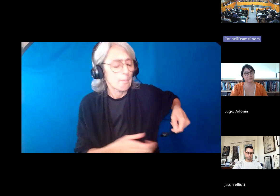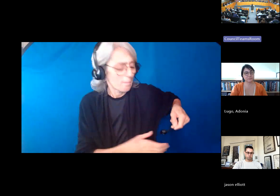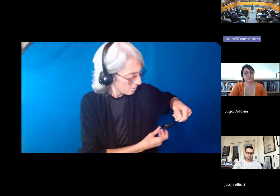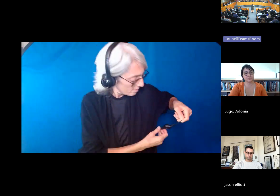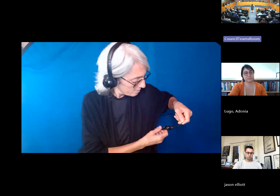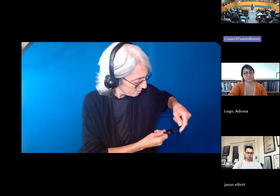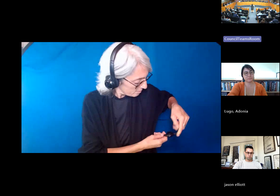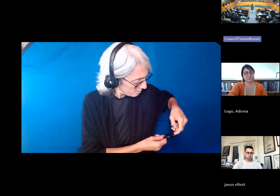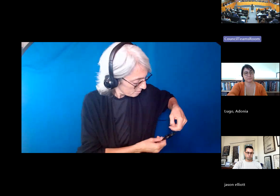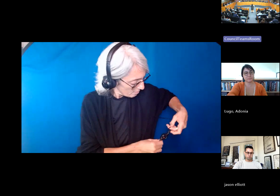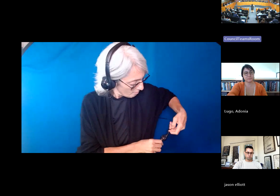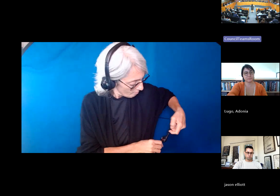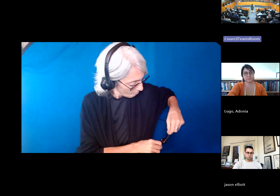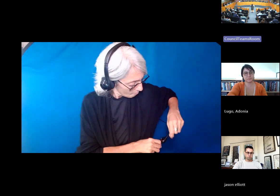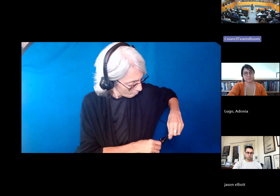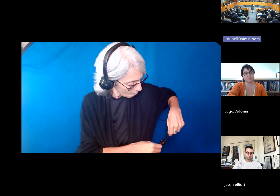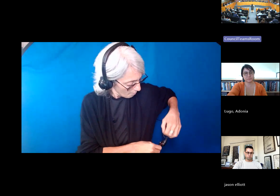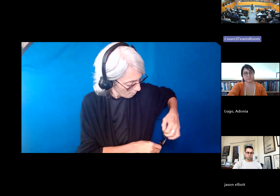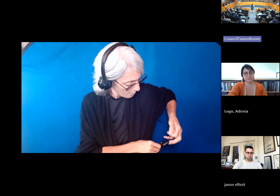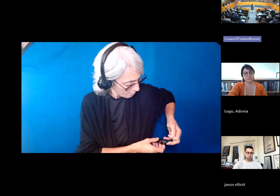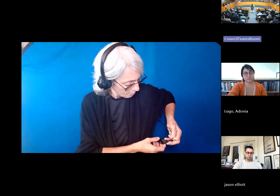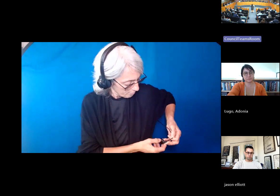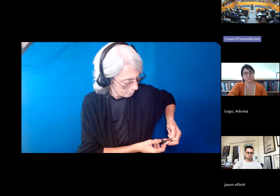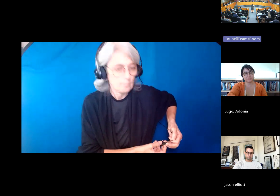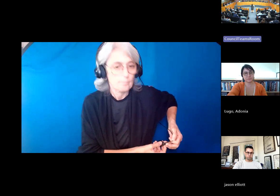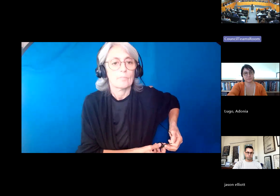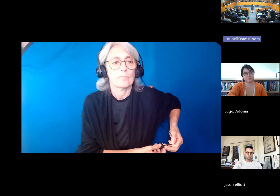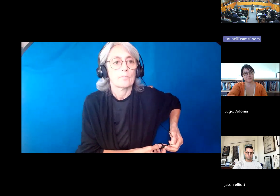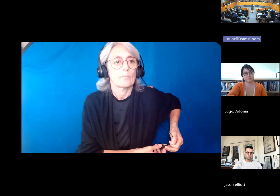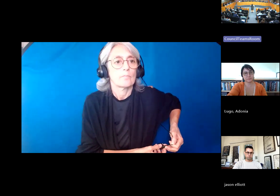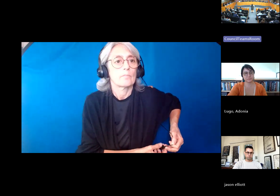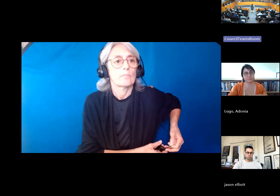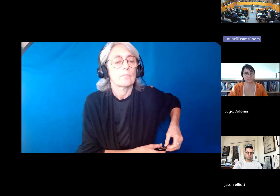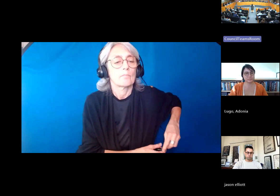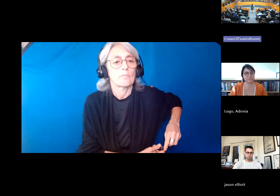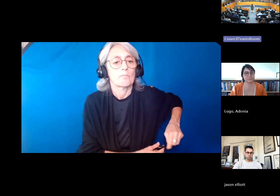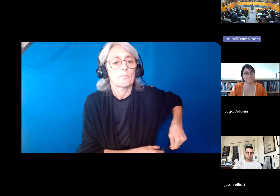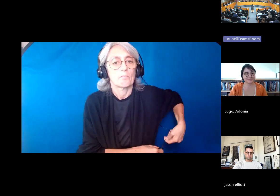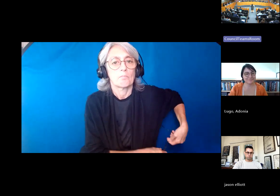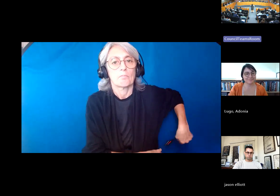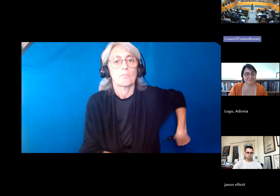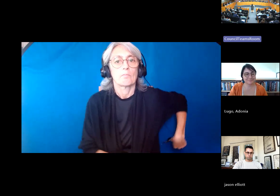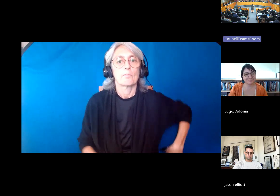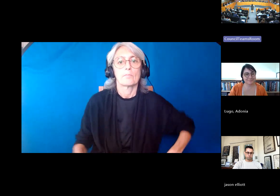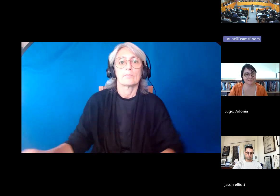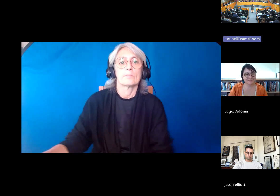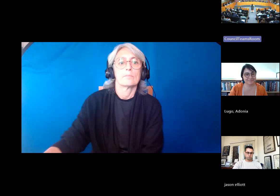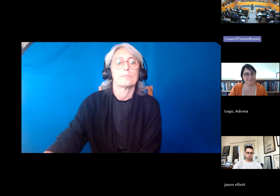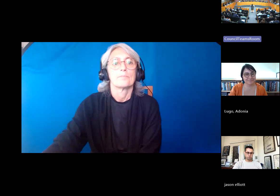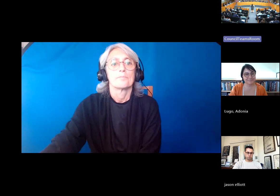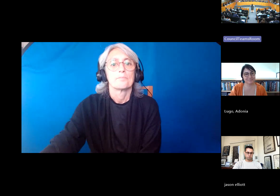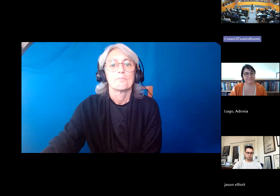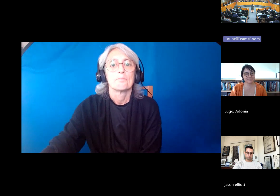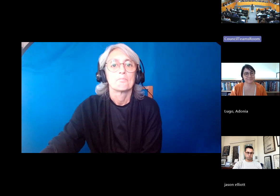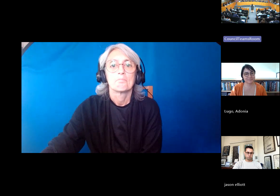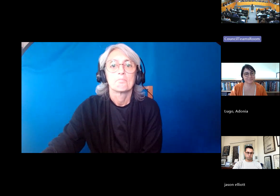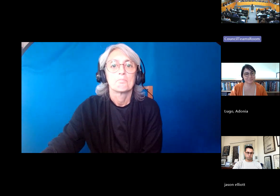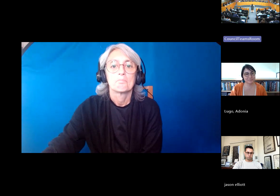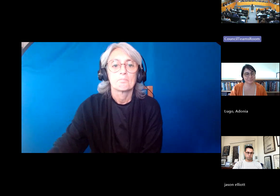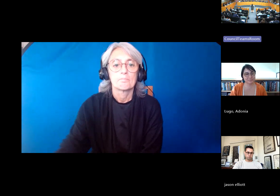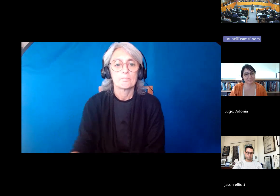this. I do want to give a shout out to Commissioner Leanne Eager, who has deep roots here in the Central Valley. And I know that since her